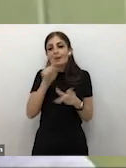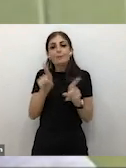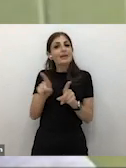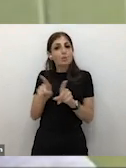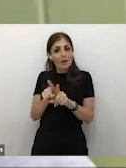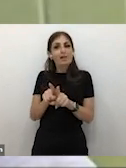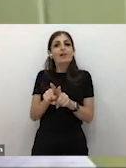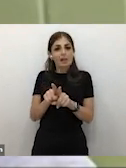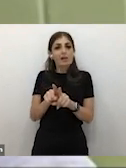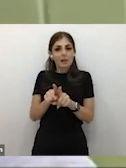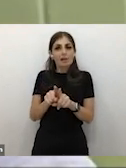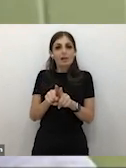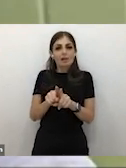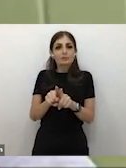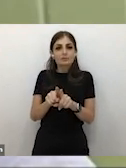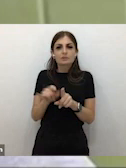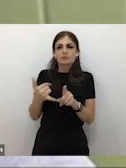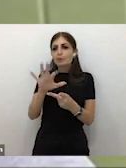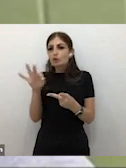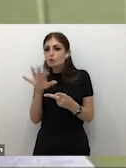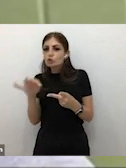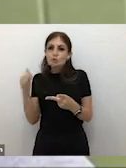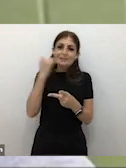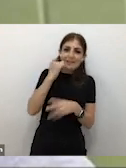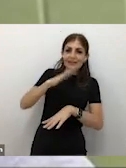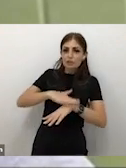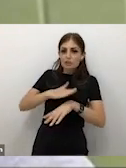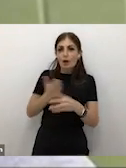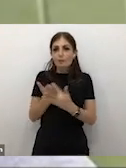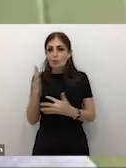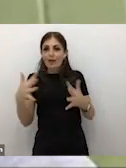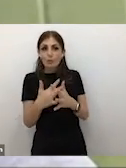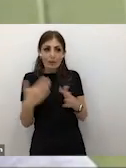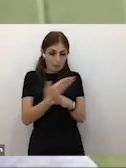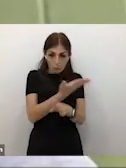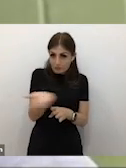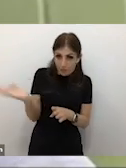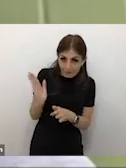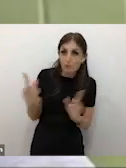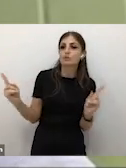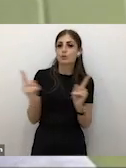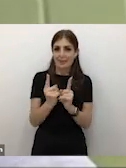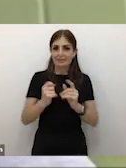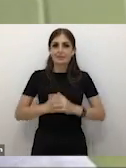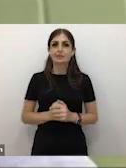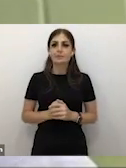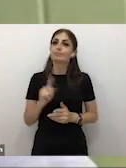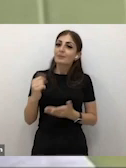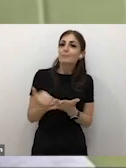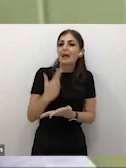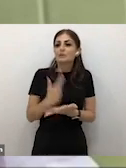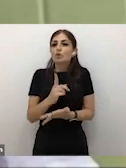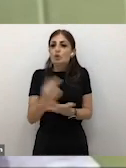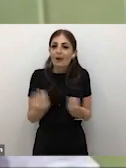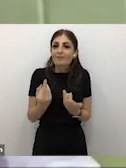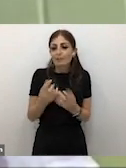program, and you will be able to choose a date and a time in the week that works for everyone to meet. You just need to make sure that you're available